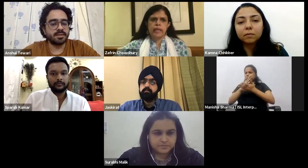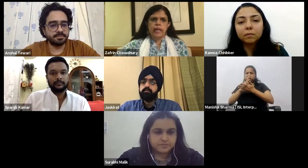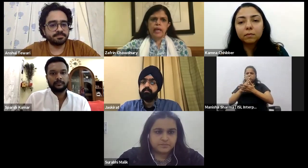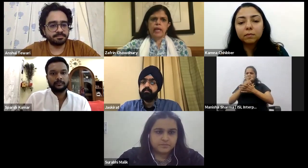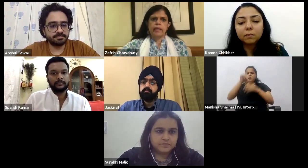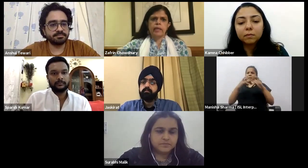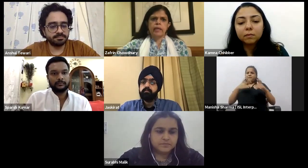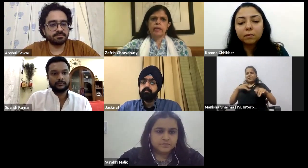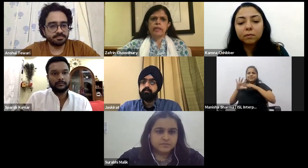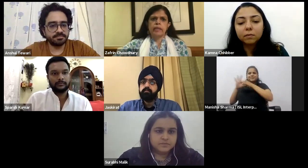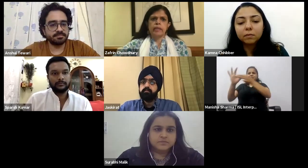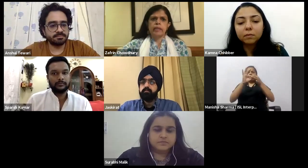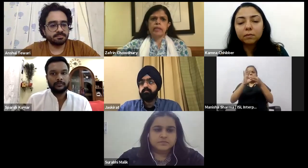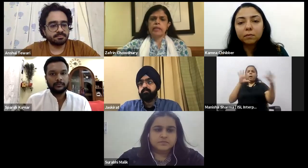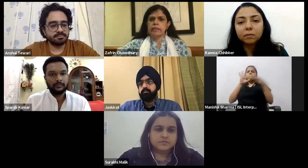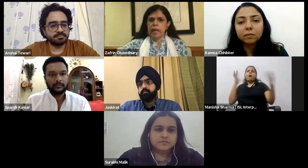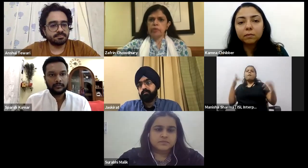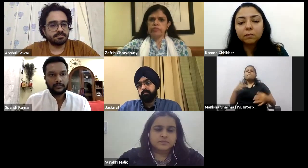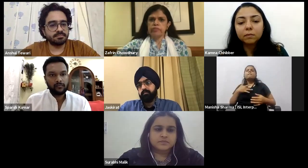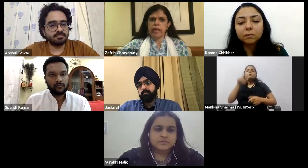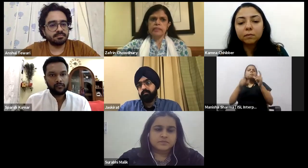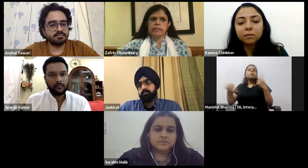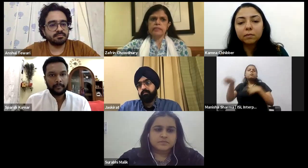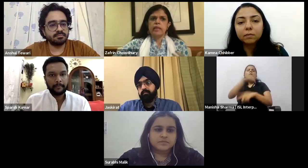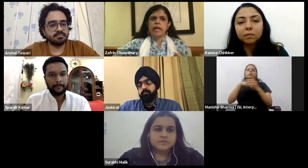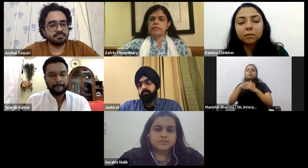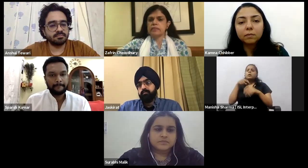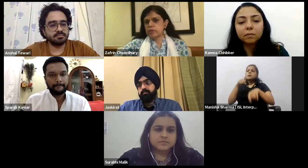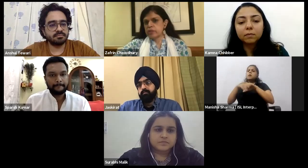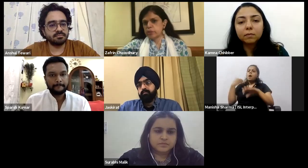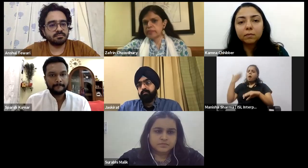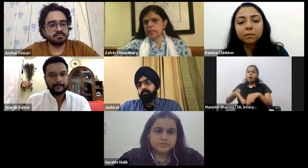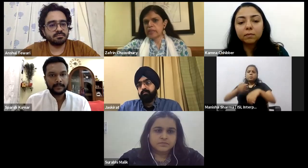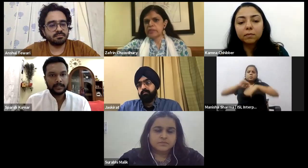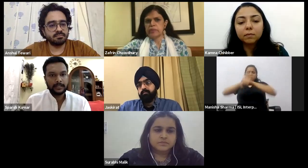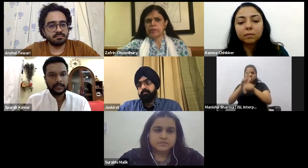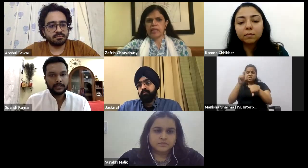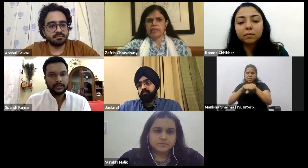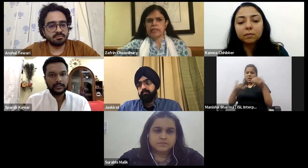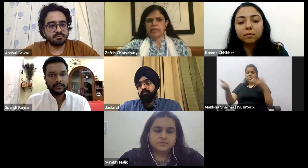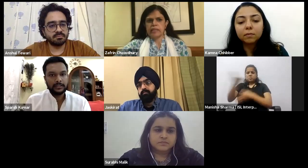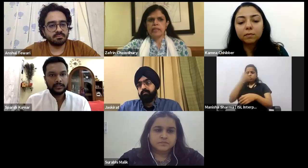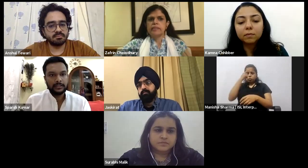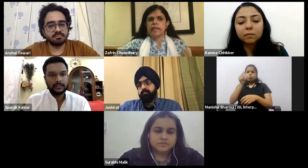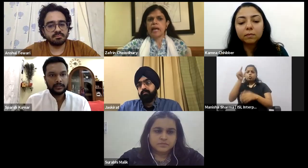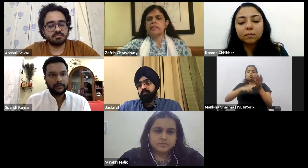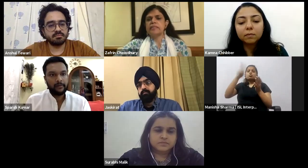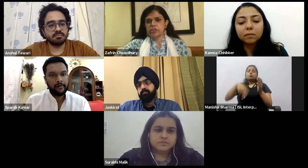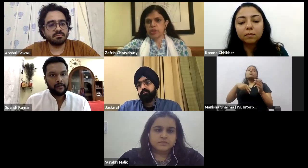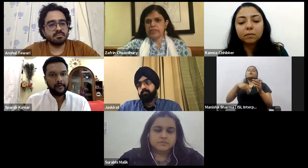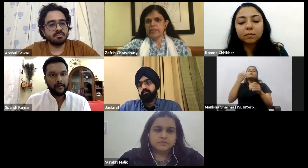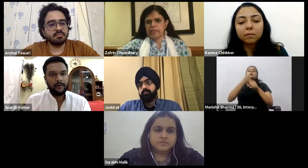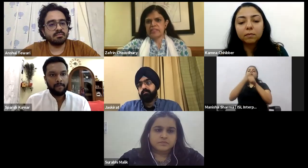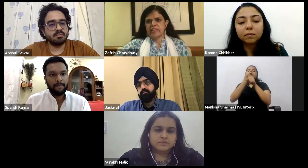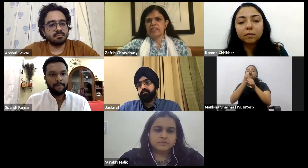is what we have noticed. And in a time of crisis, as the UN Secretary General has said,